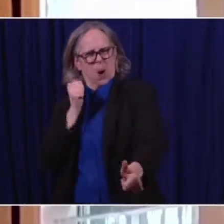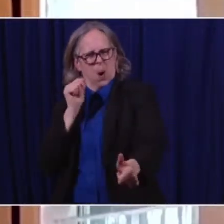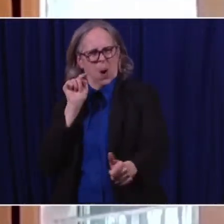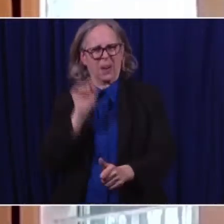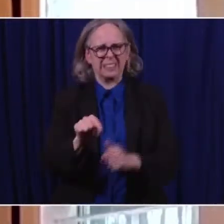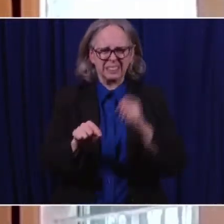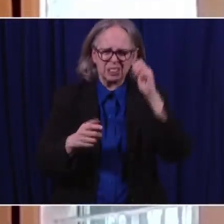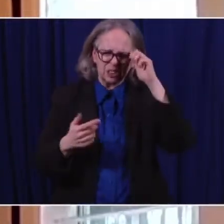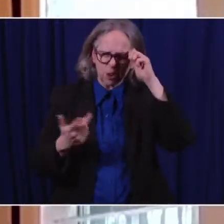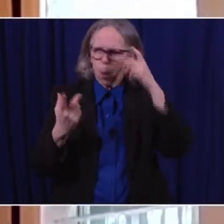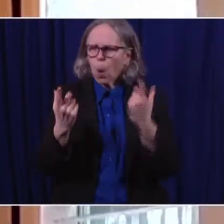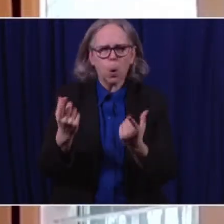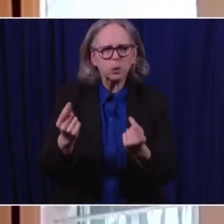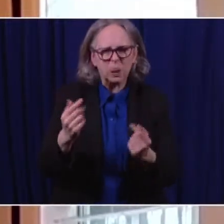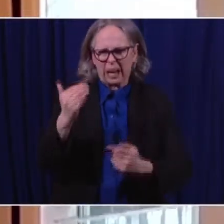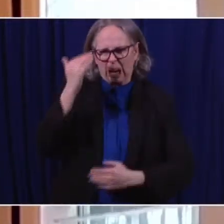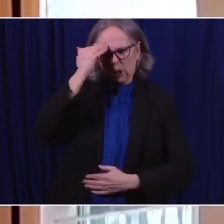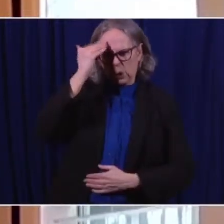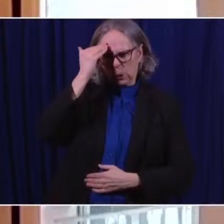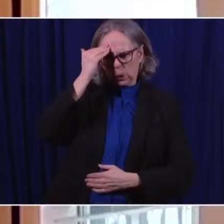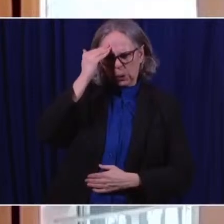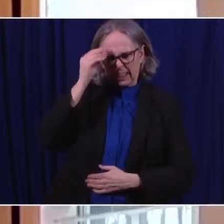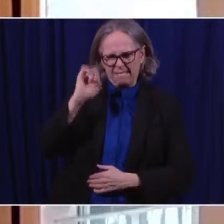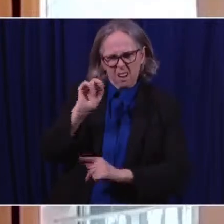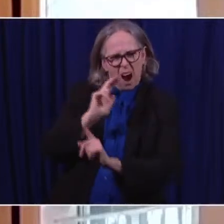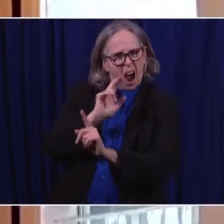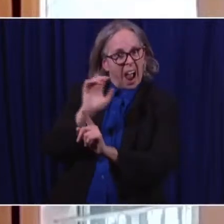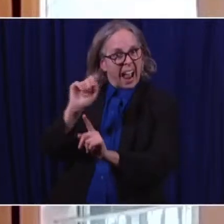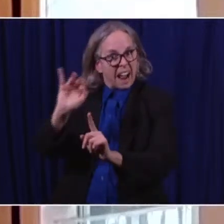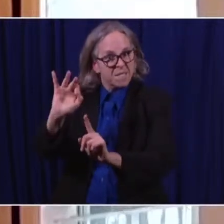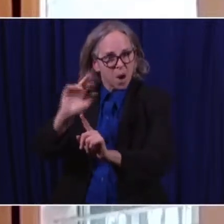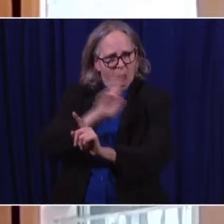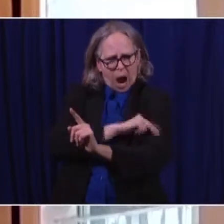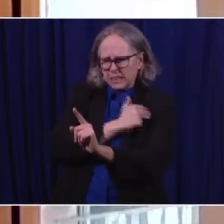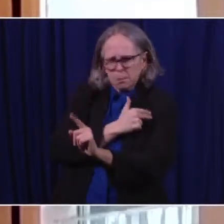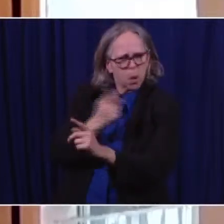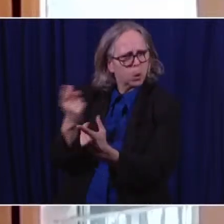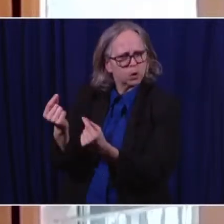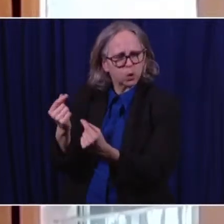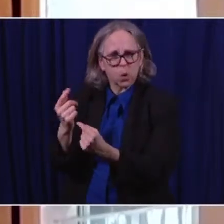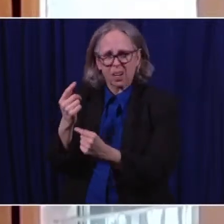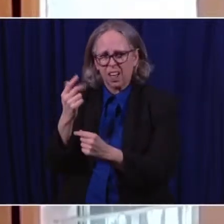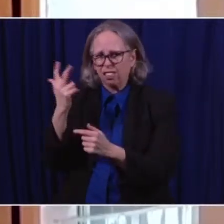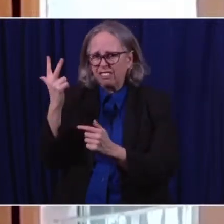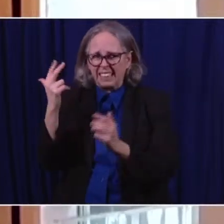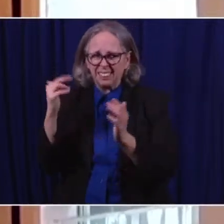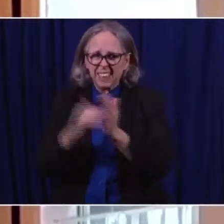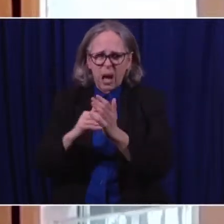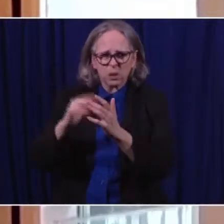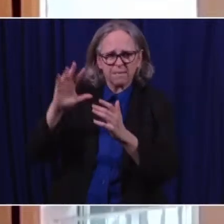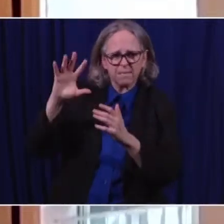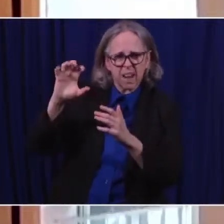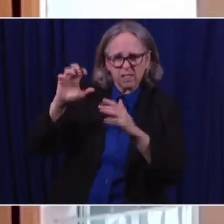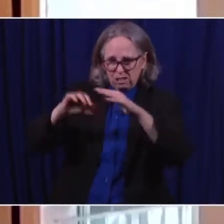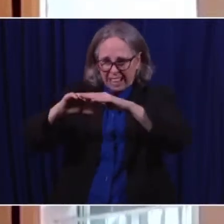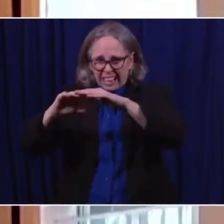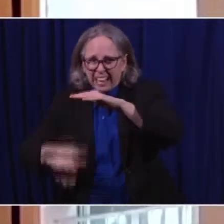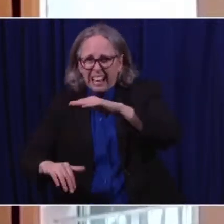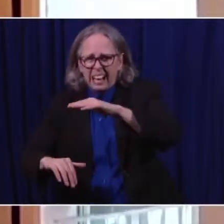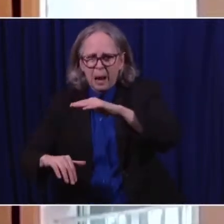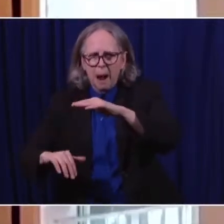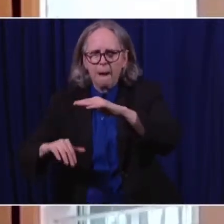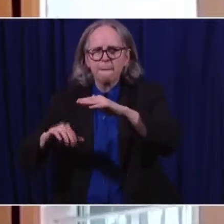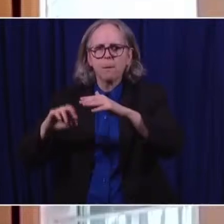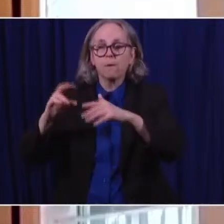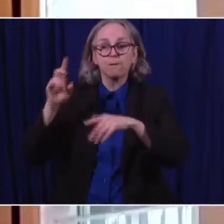hospital utilization across the state drops below 3,500 for 7 consecutive days, which, as the governor pointed out, it's